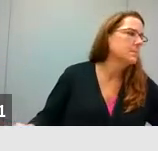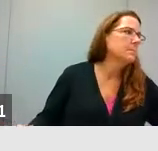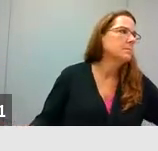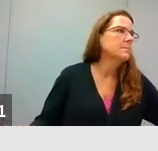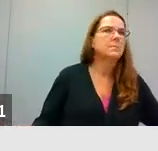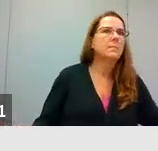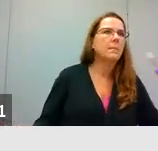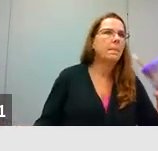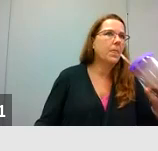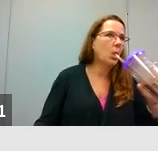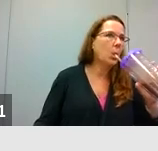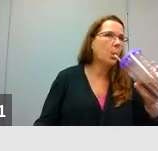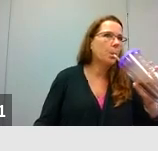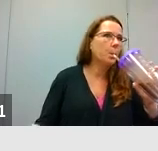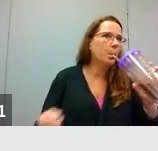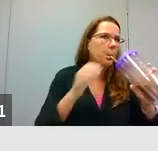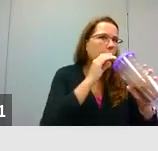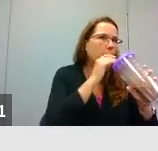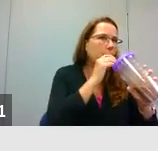The text box right now.